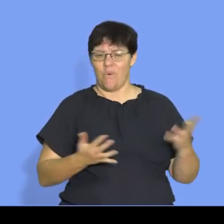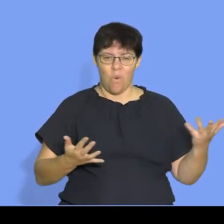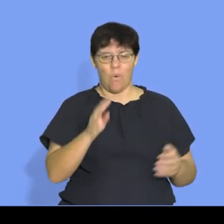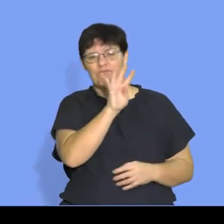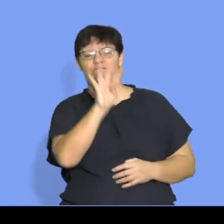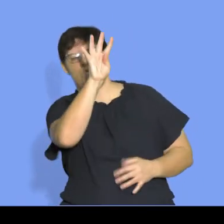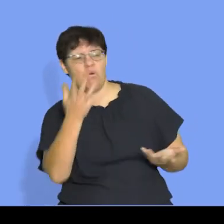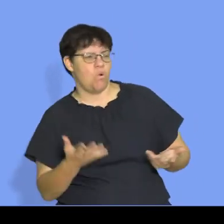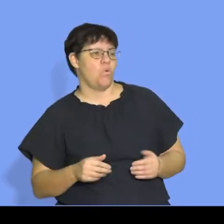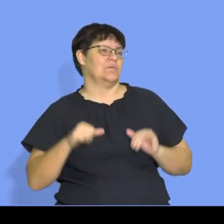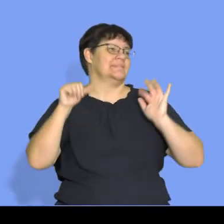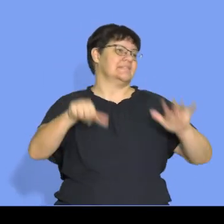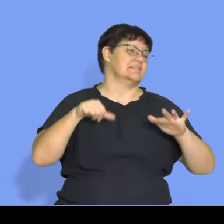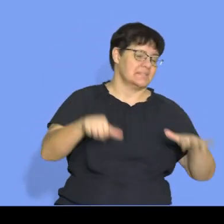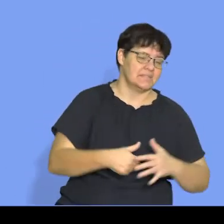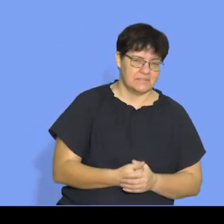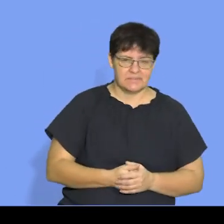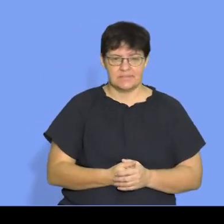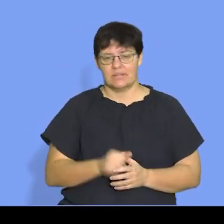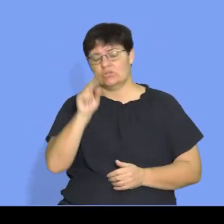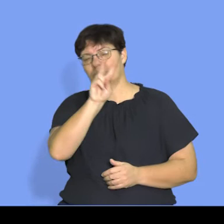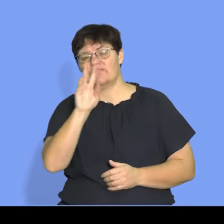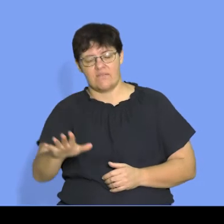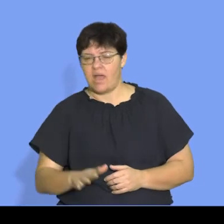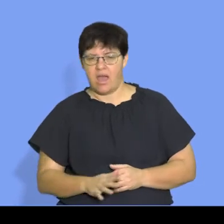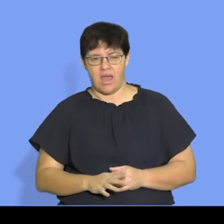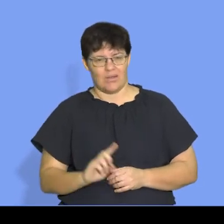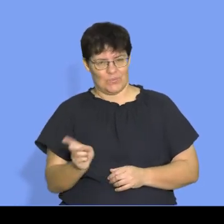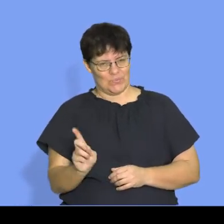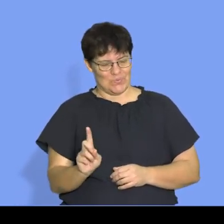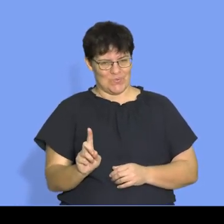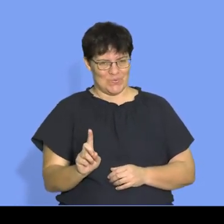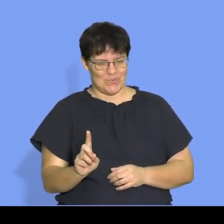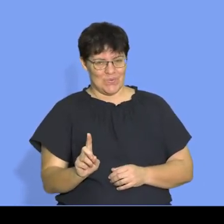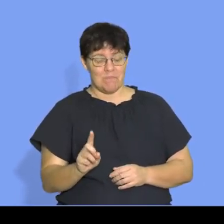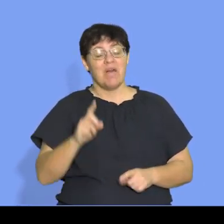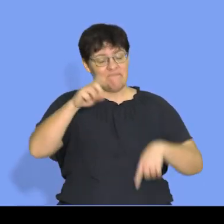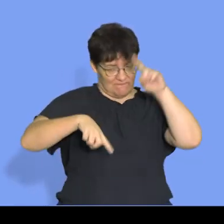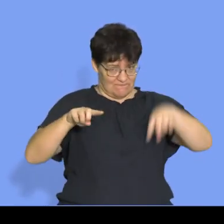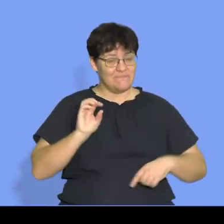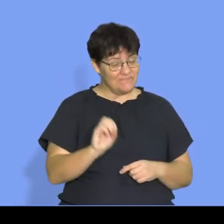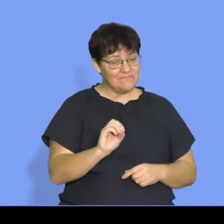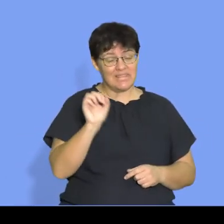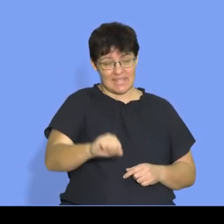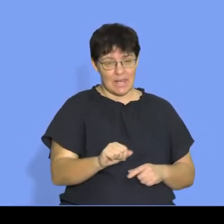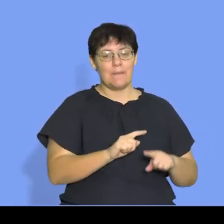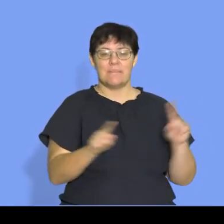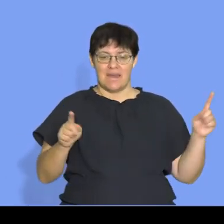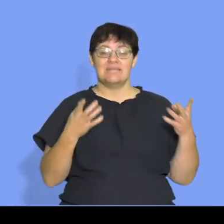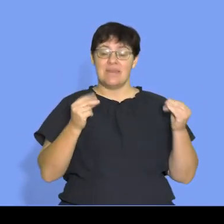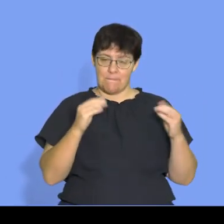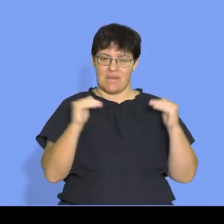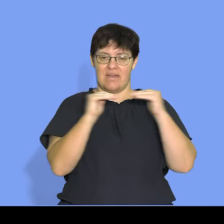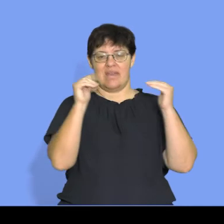4, 16, 25. No, that's not the case. If it's a variable, as long as it has an even number, then